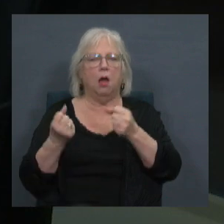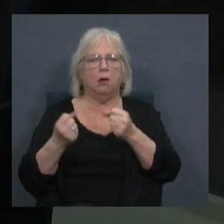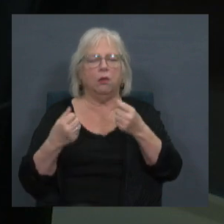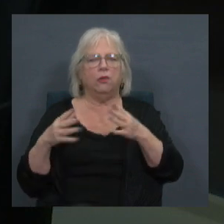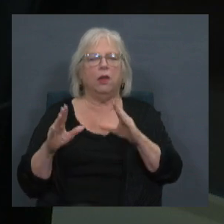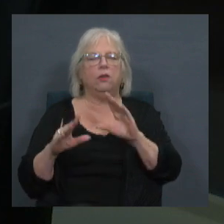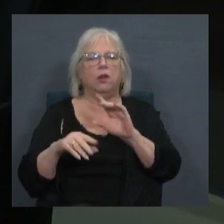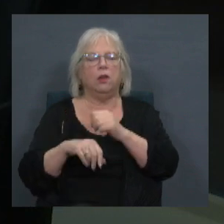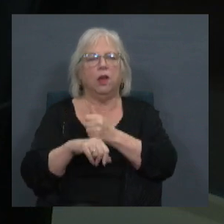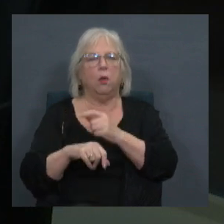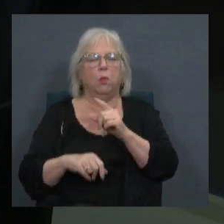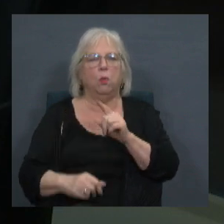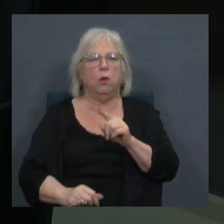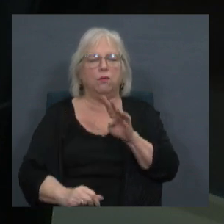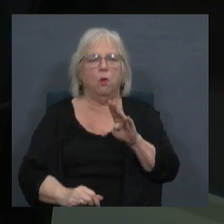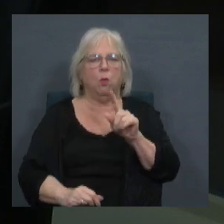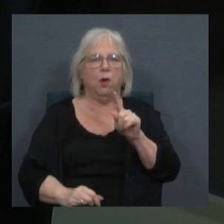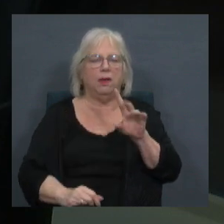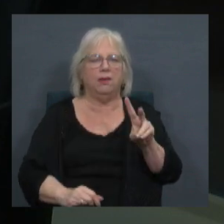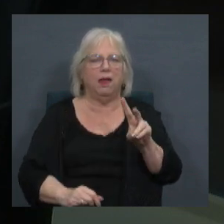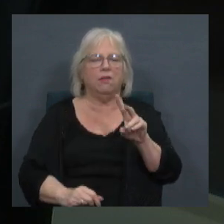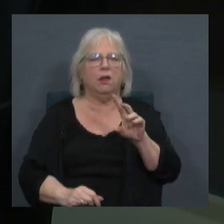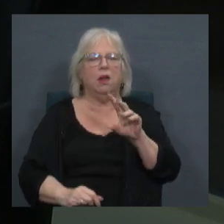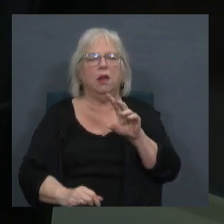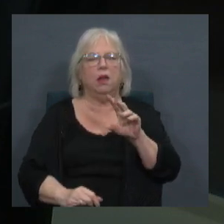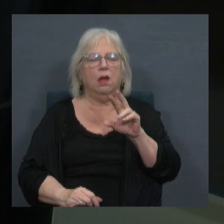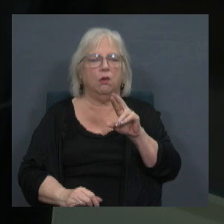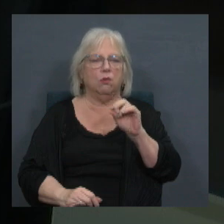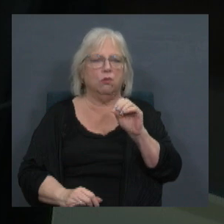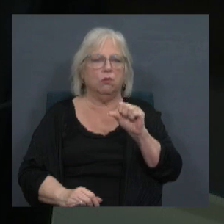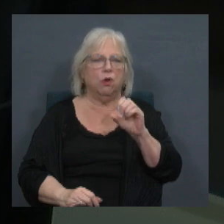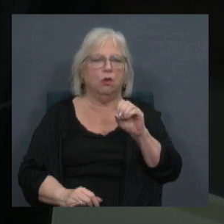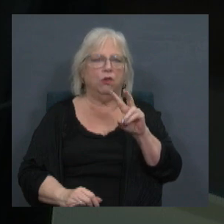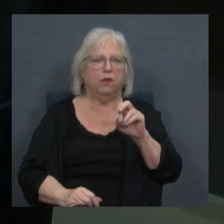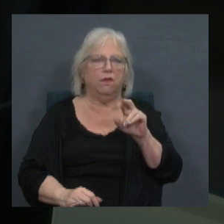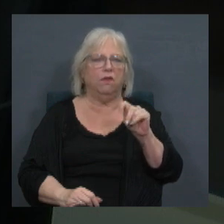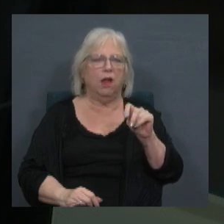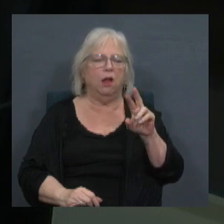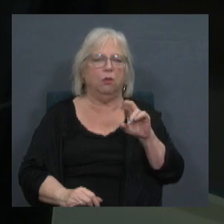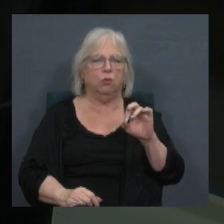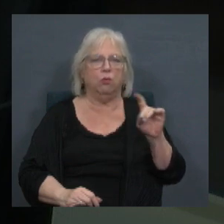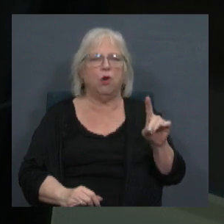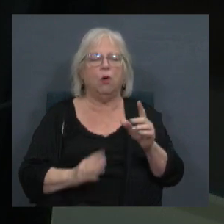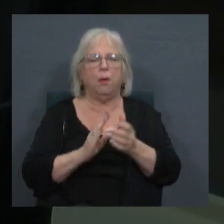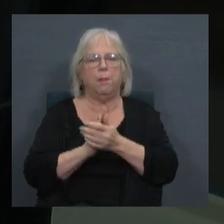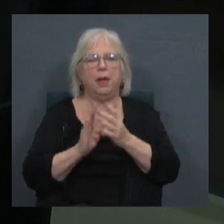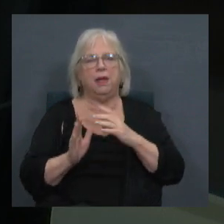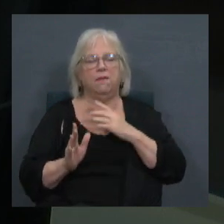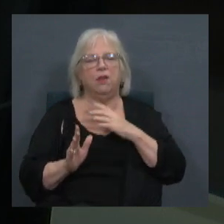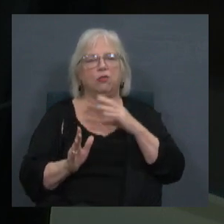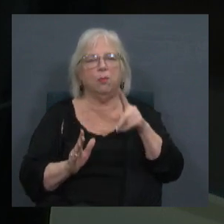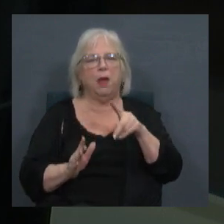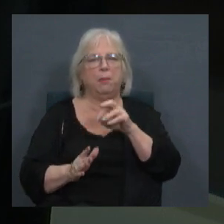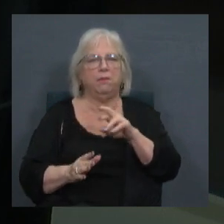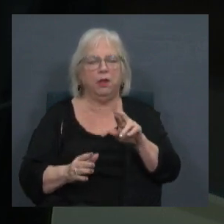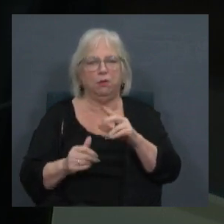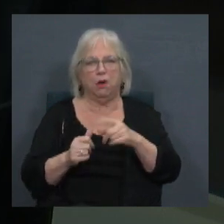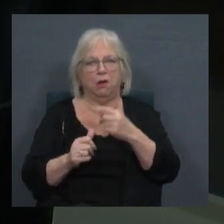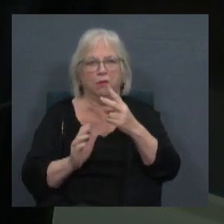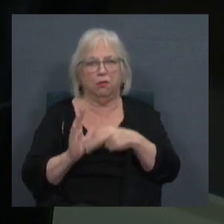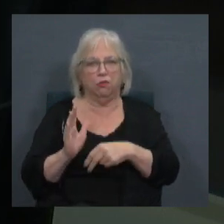1417 West Roosevelt Road, City of Little Rock, Arkansas, amending the official zoning map of the City of Little Rock, Arkansas, and for other purposes. First reading.